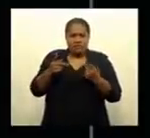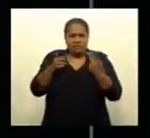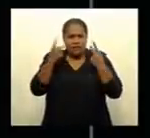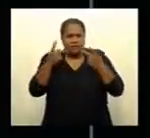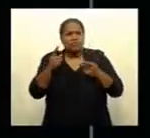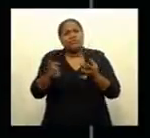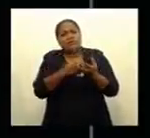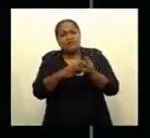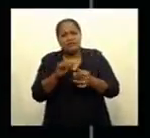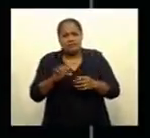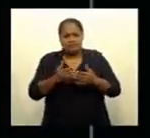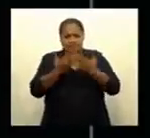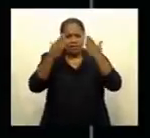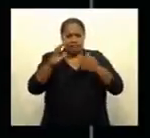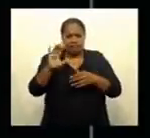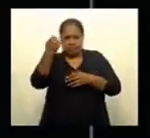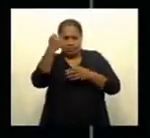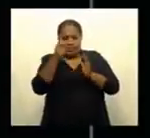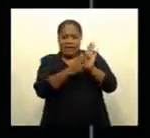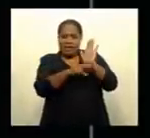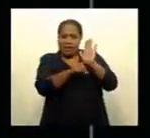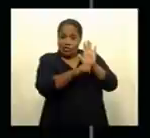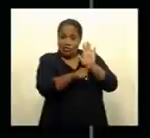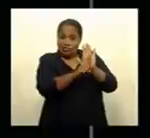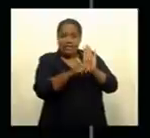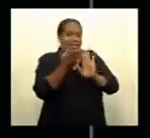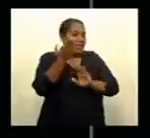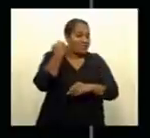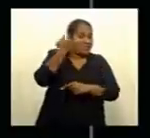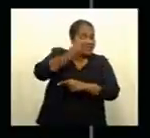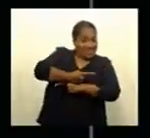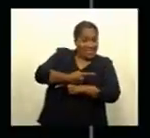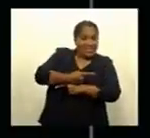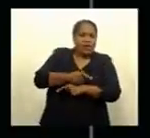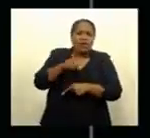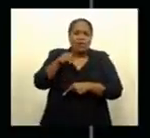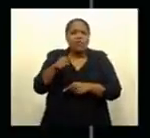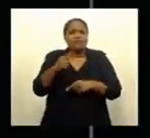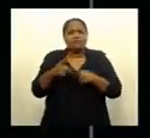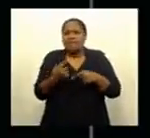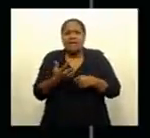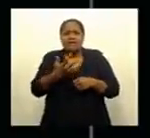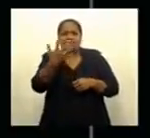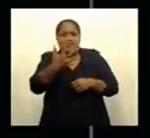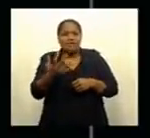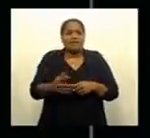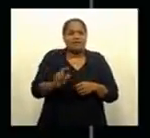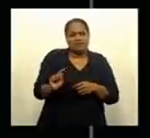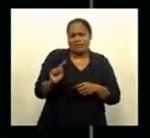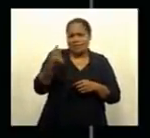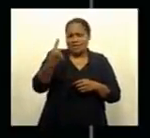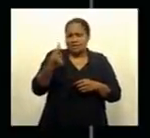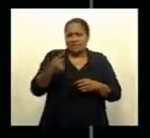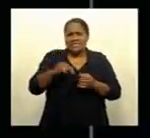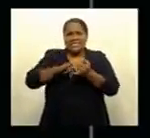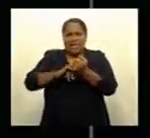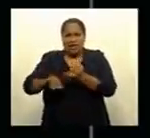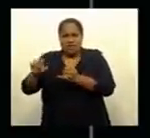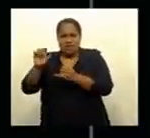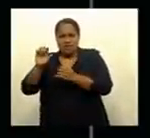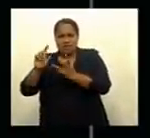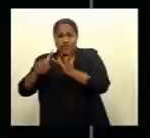the NRL last night. Cleary returned on a high for round 15 after the first State of Origin round